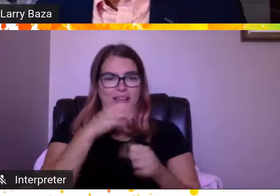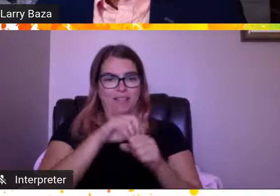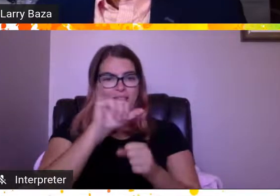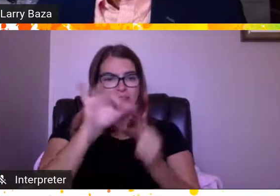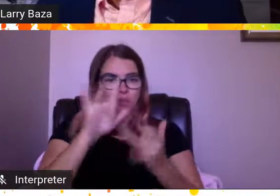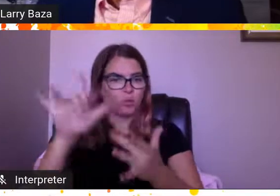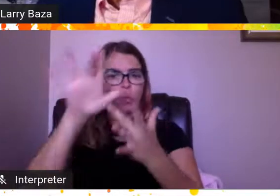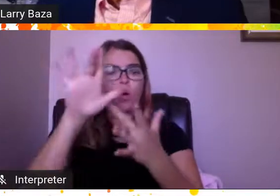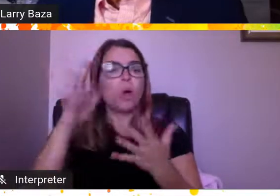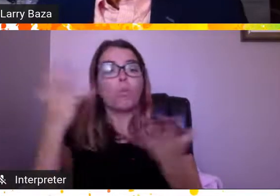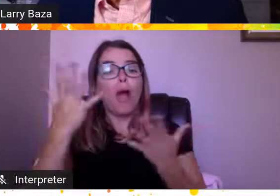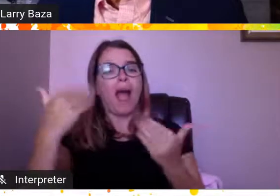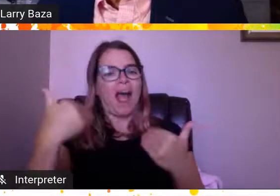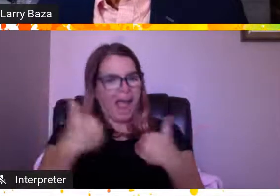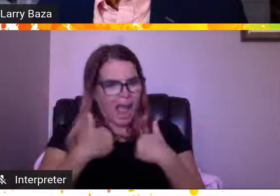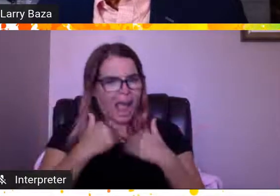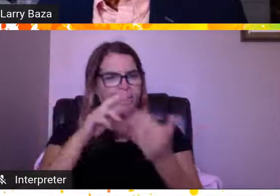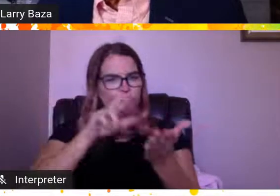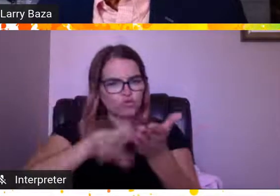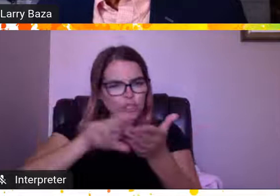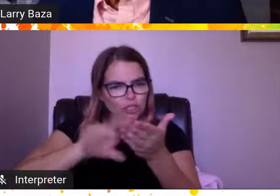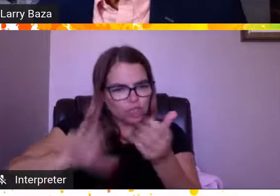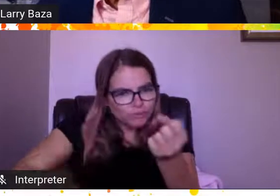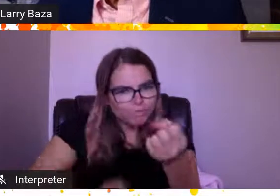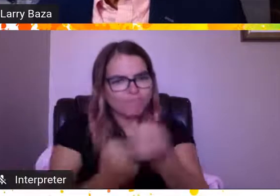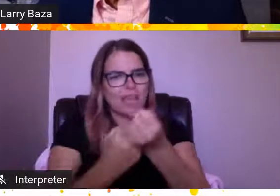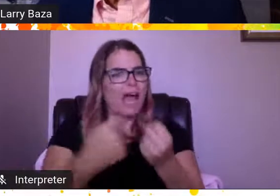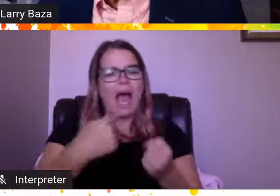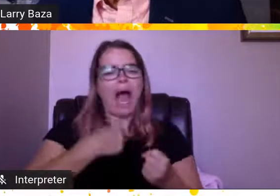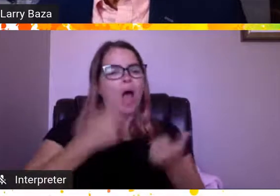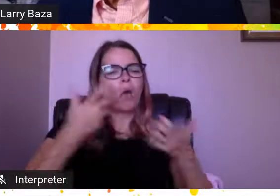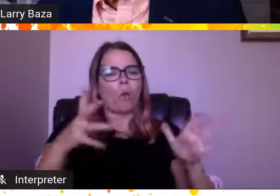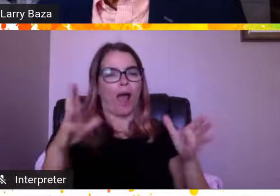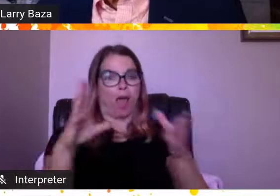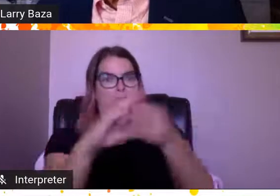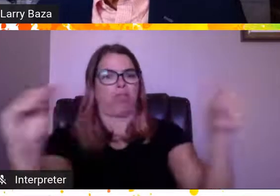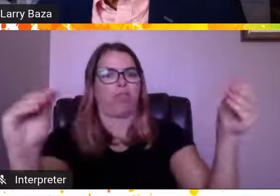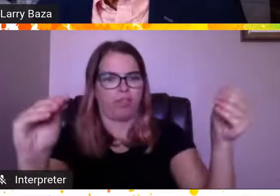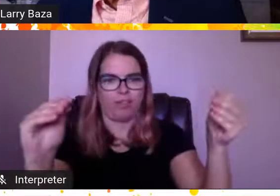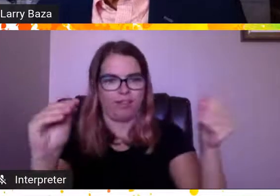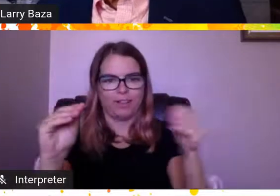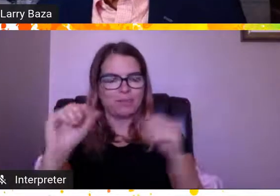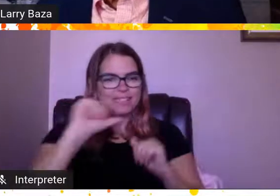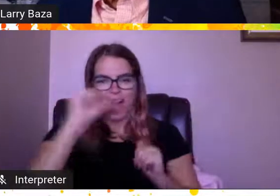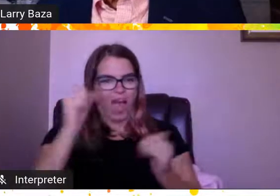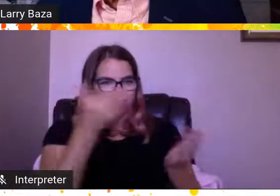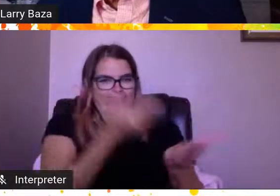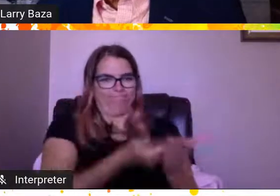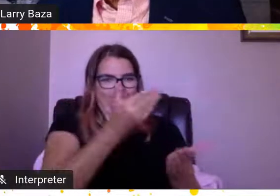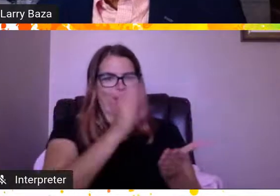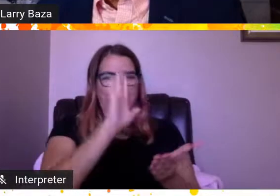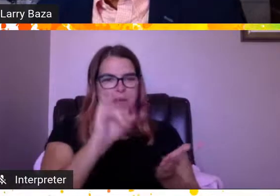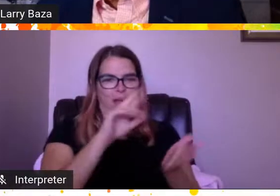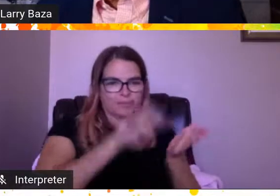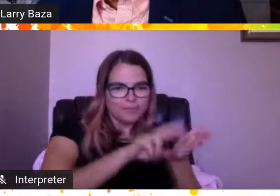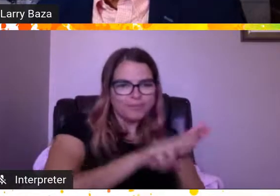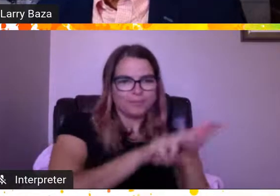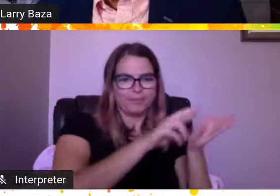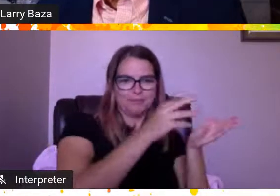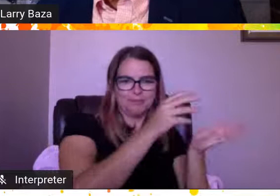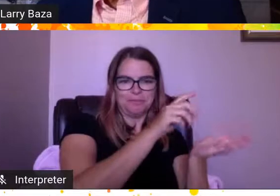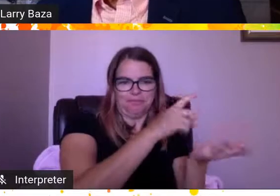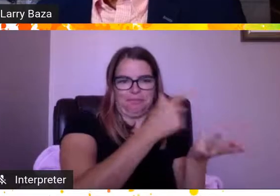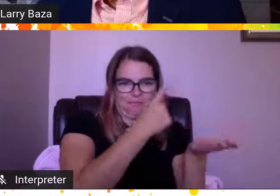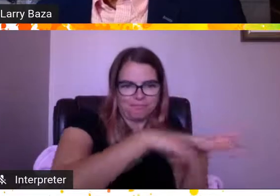and that I'm not making any sort of claims that aren't also being made by other scholars as well. And then once that's